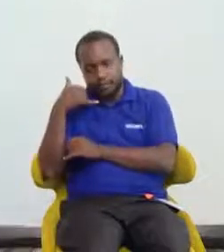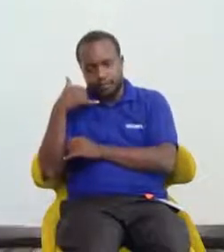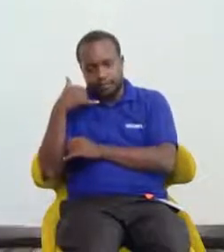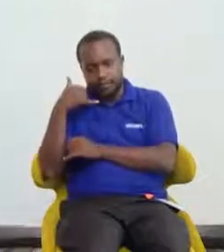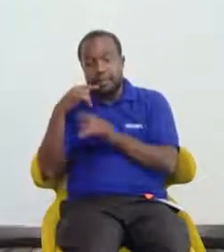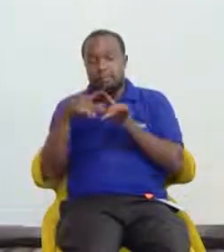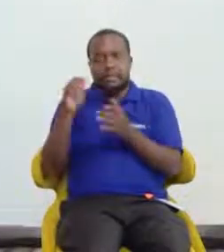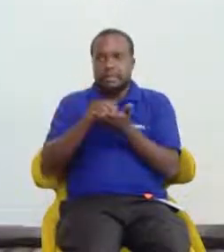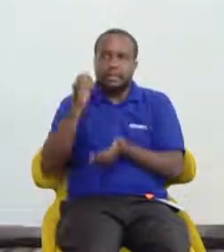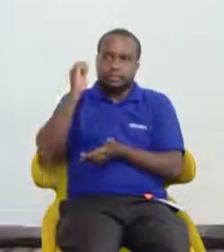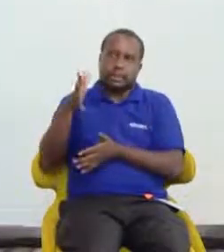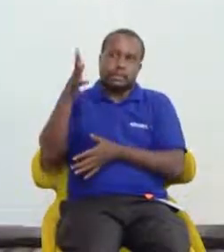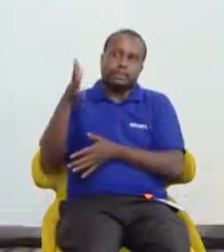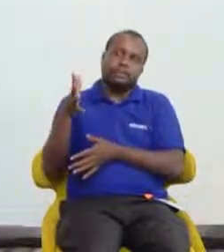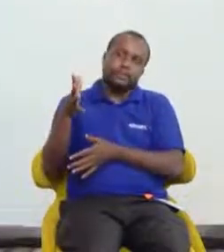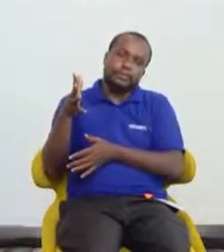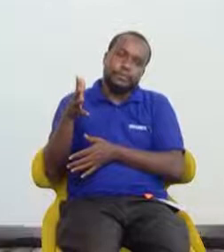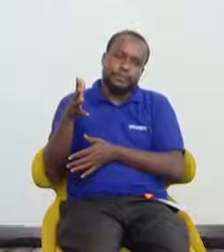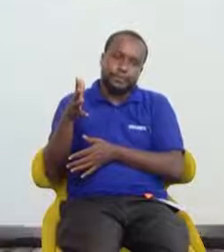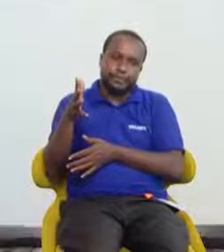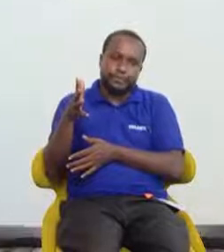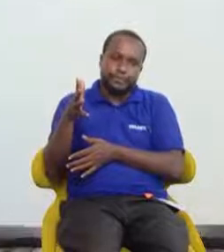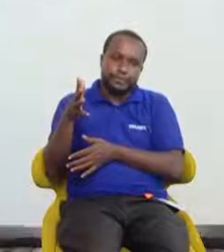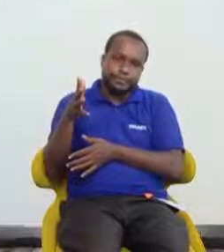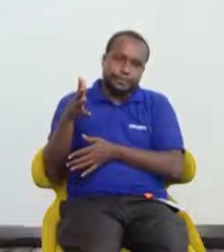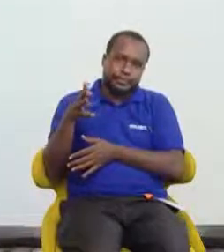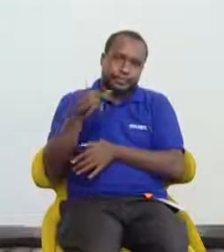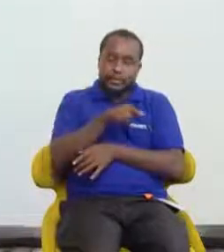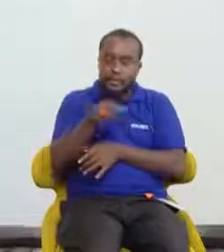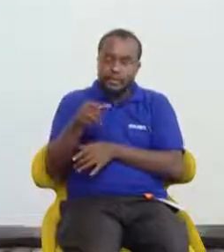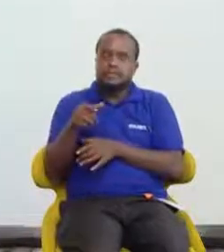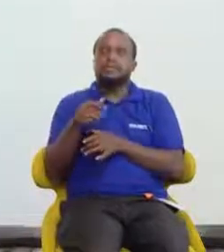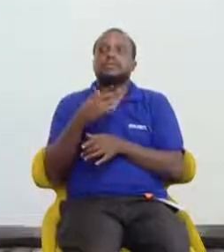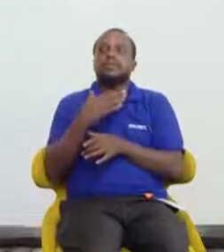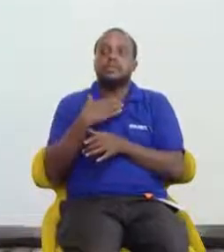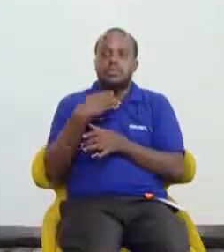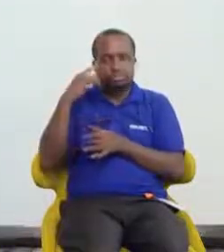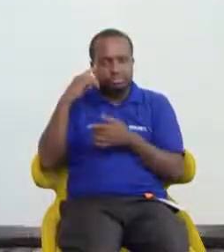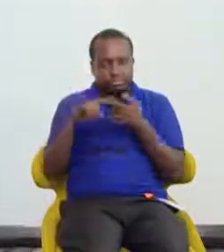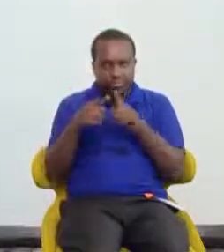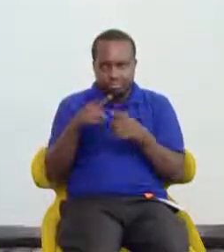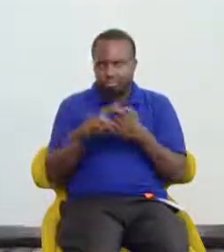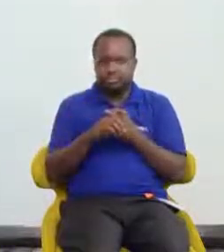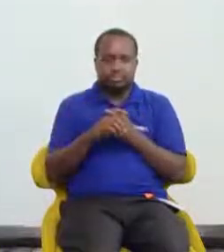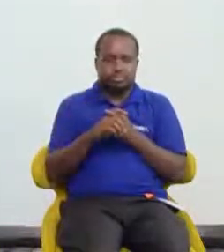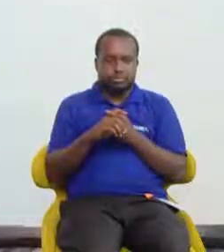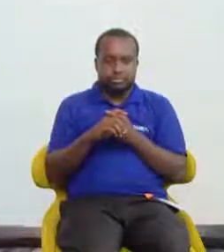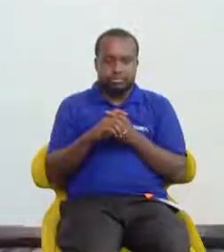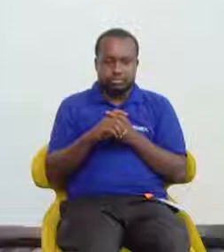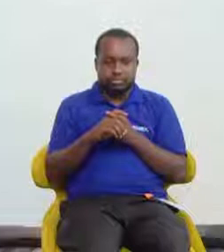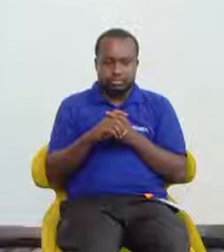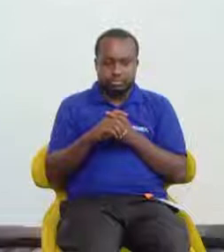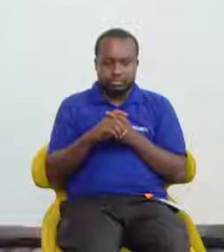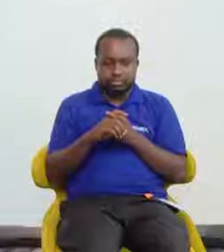still expensive for Kenyans. So these are gadgets that we want to think about. Something extra, because I know I only have